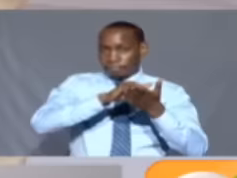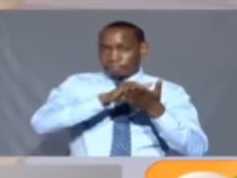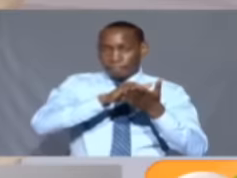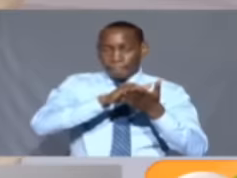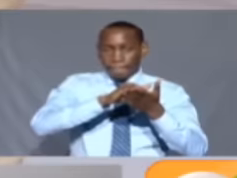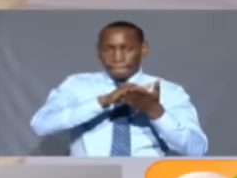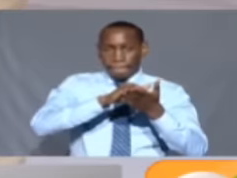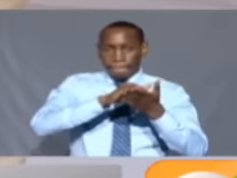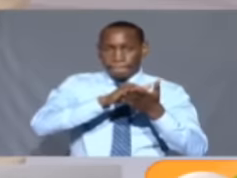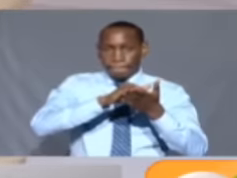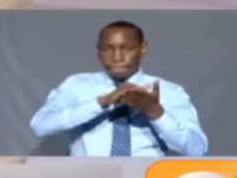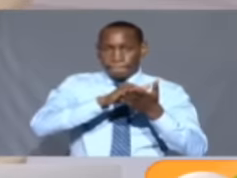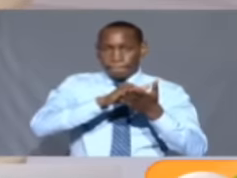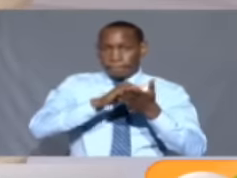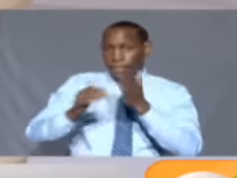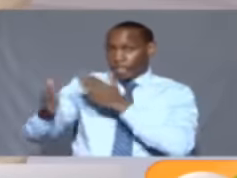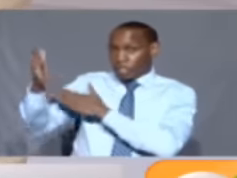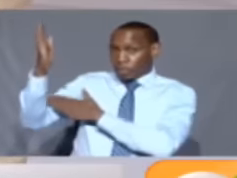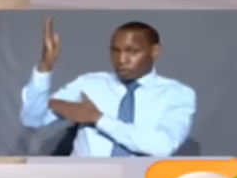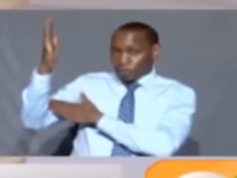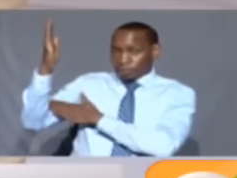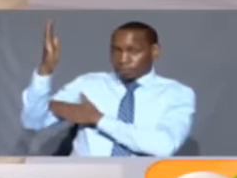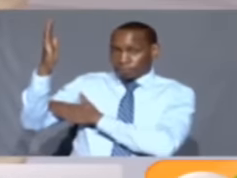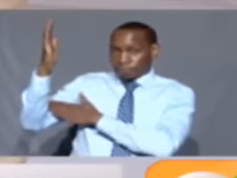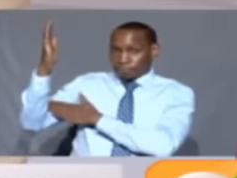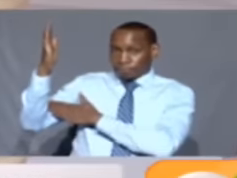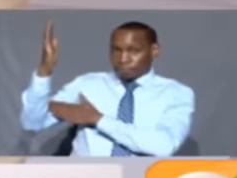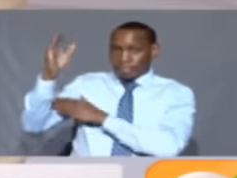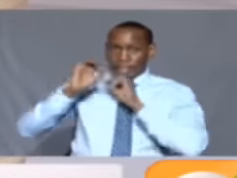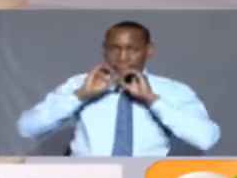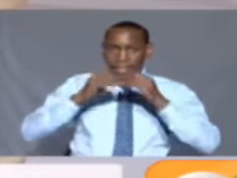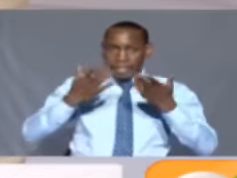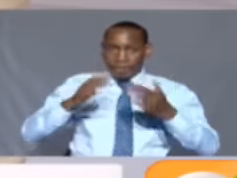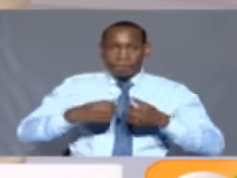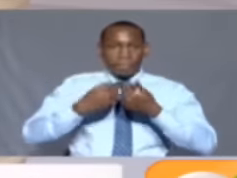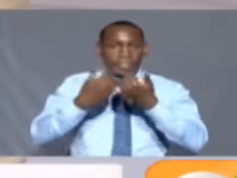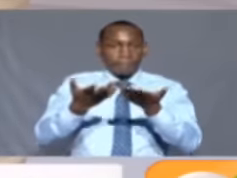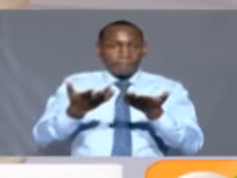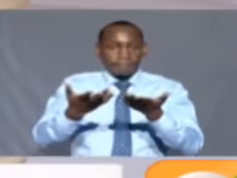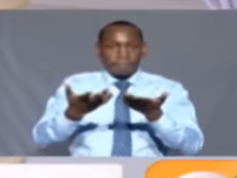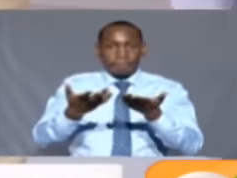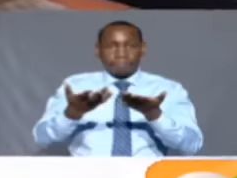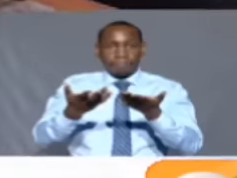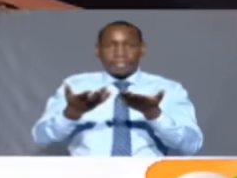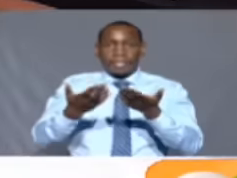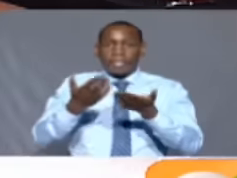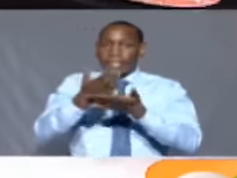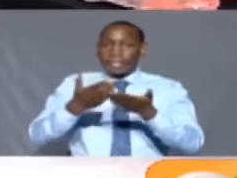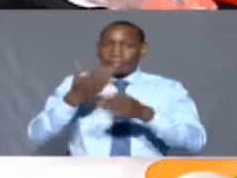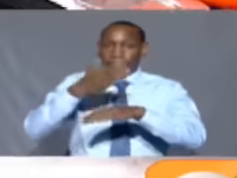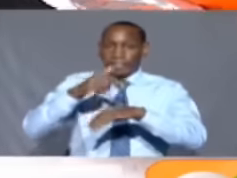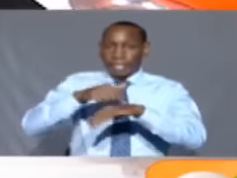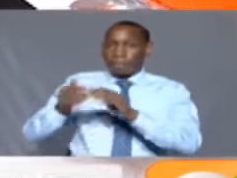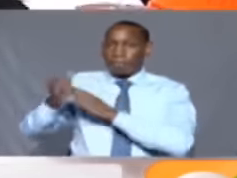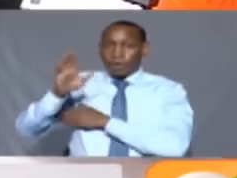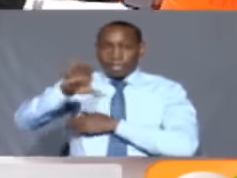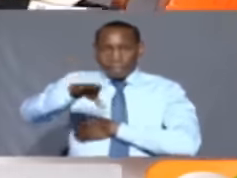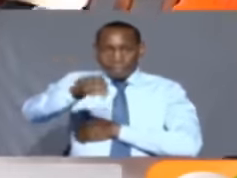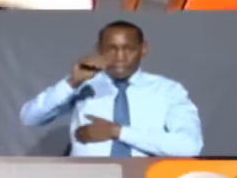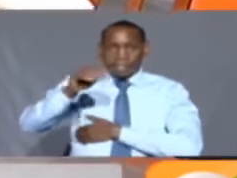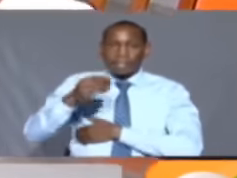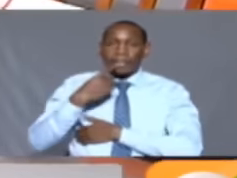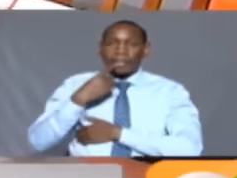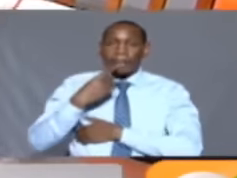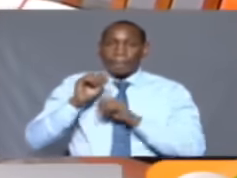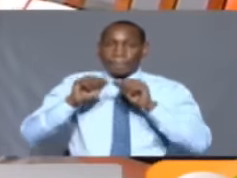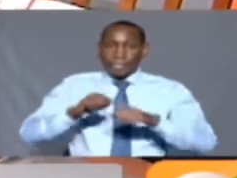being God sometimes does not bless you by giving you. He takes away too, in order to